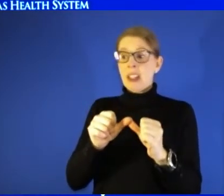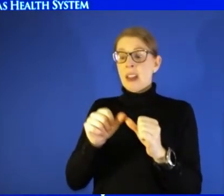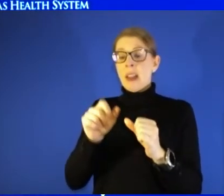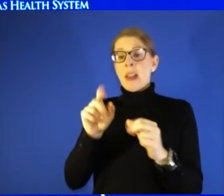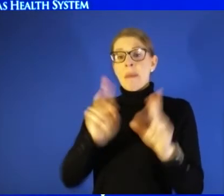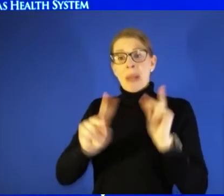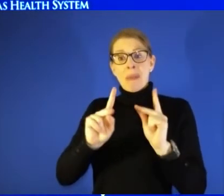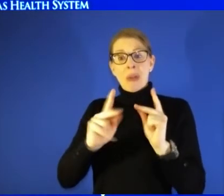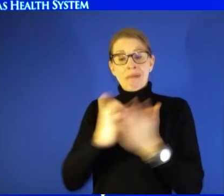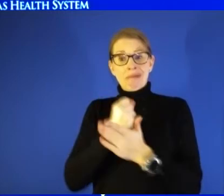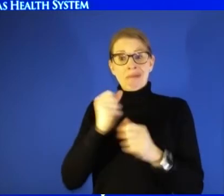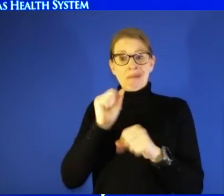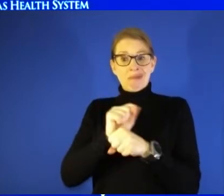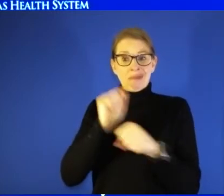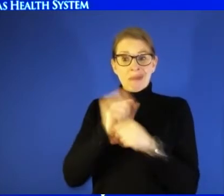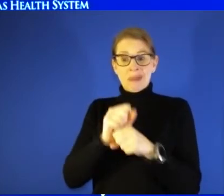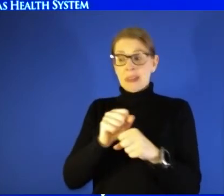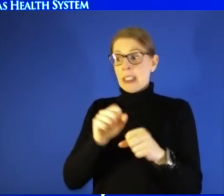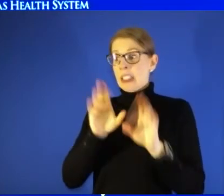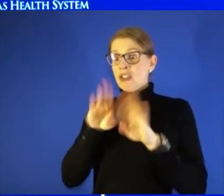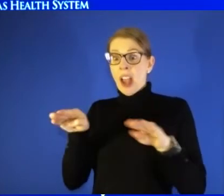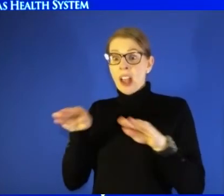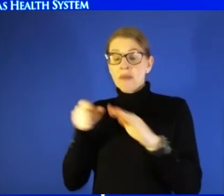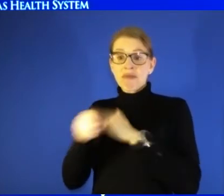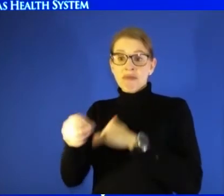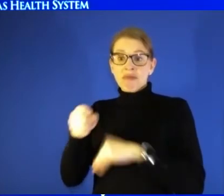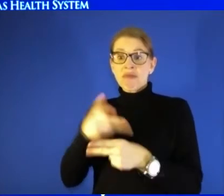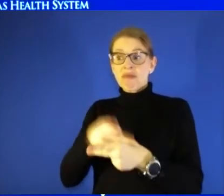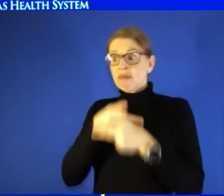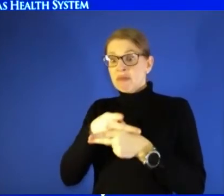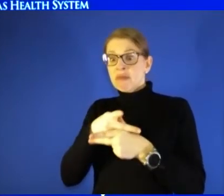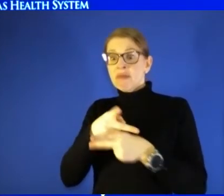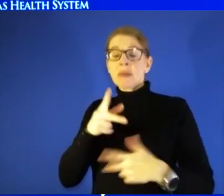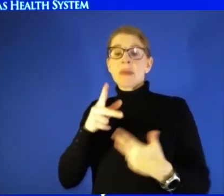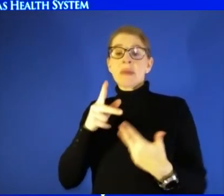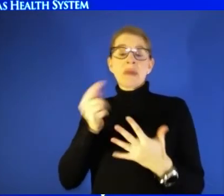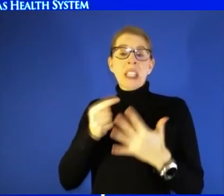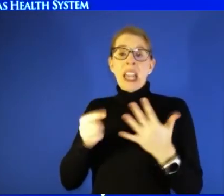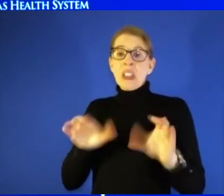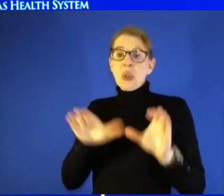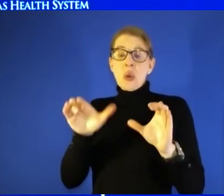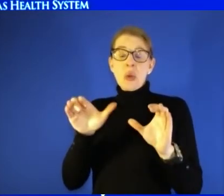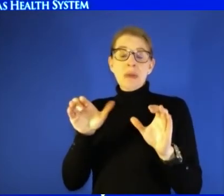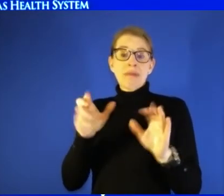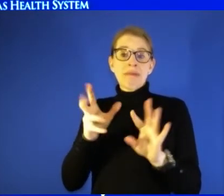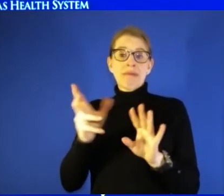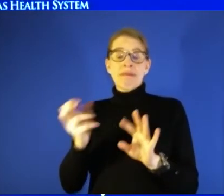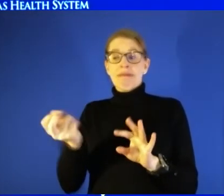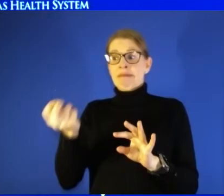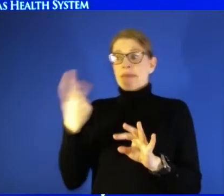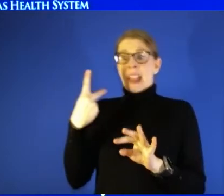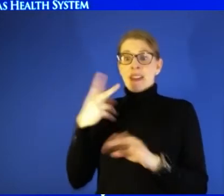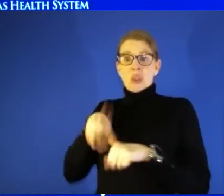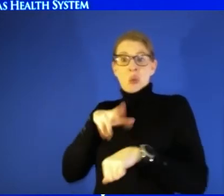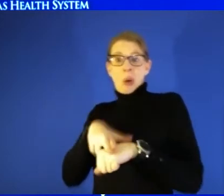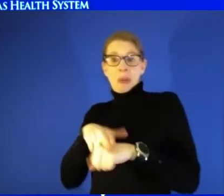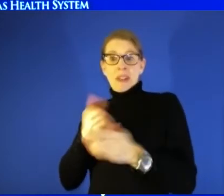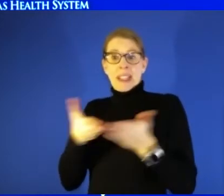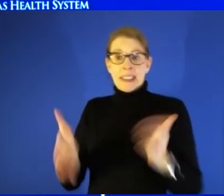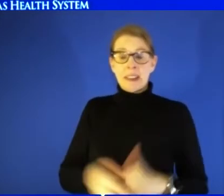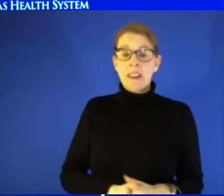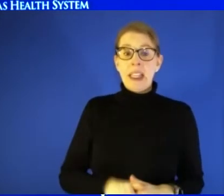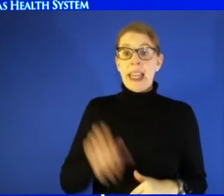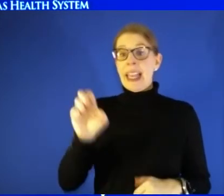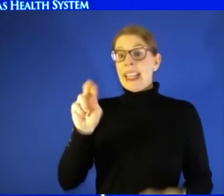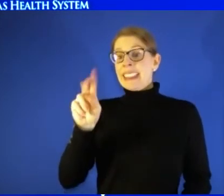keep our children in childcare, and do all those things. So I think the endemic is not a bad word. I think it just means that we